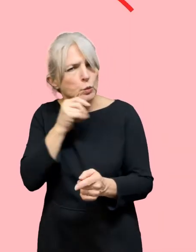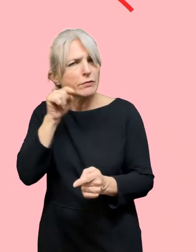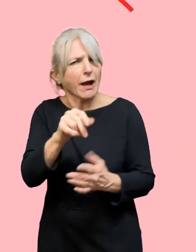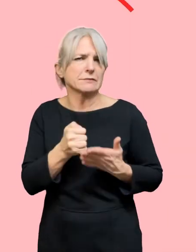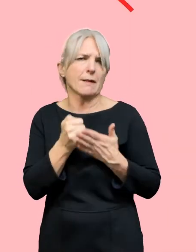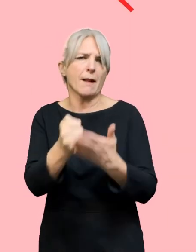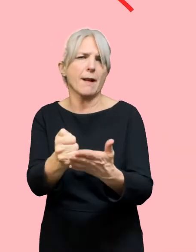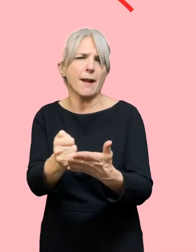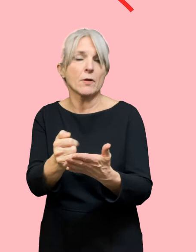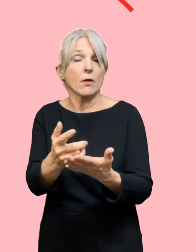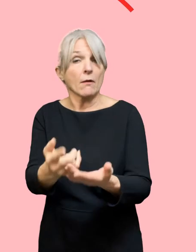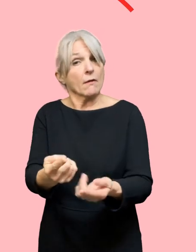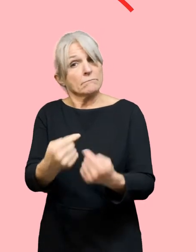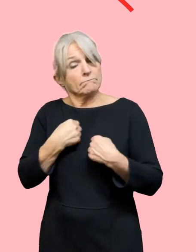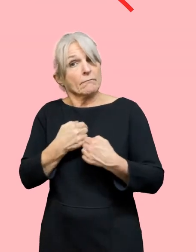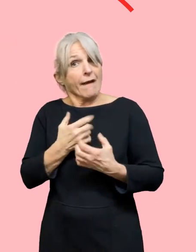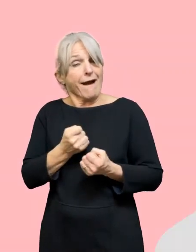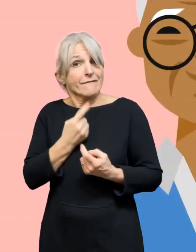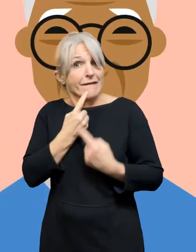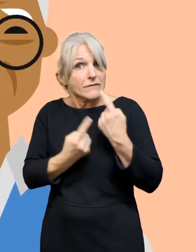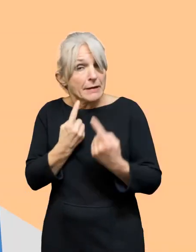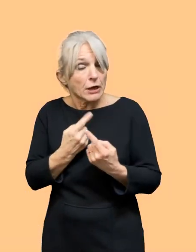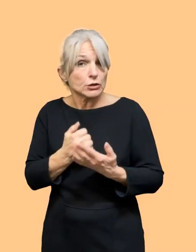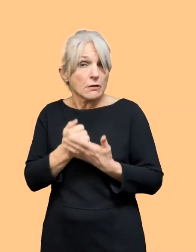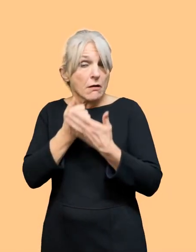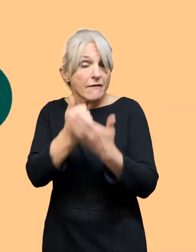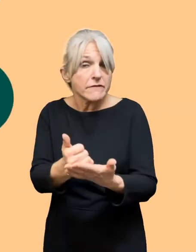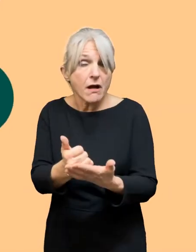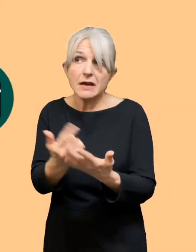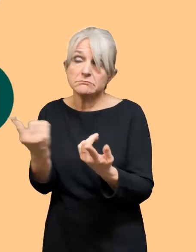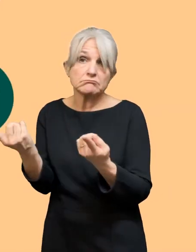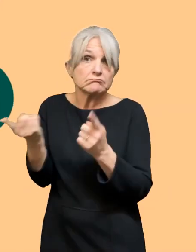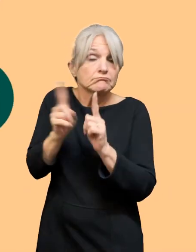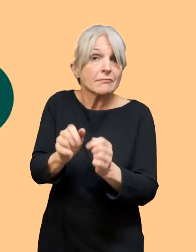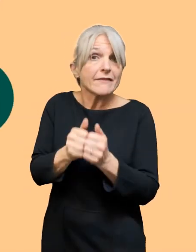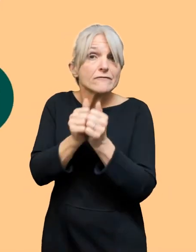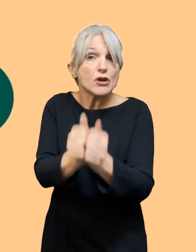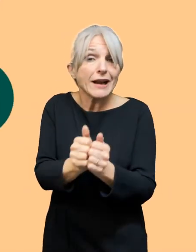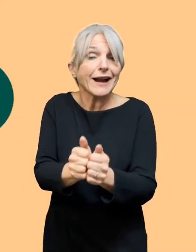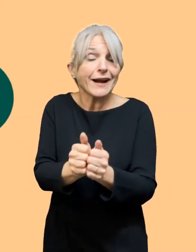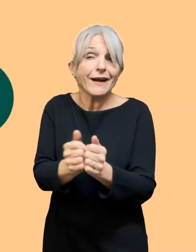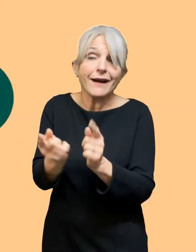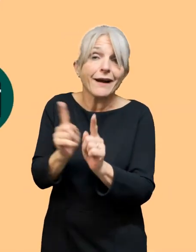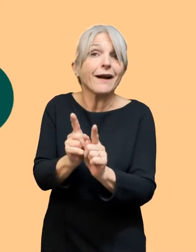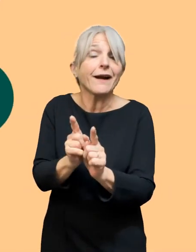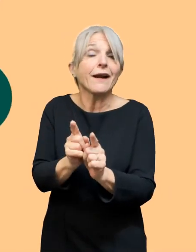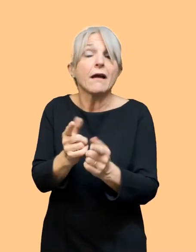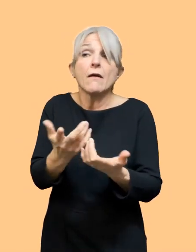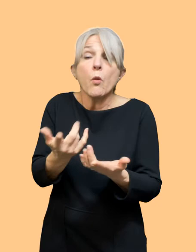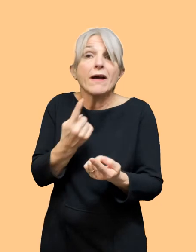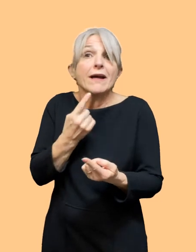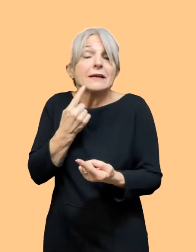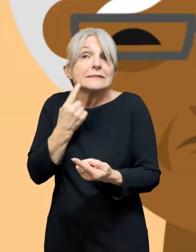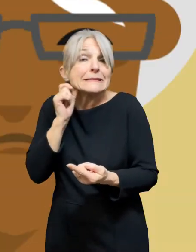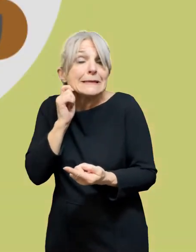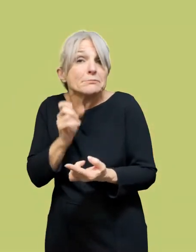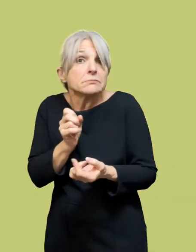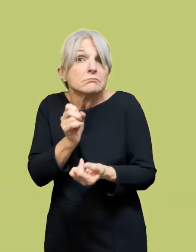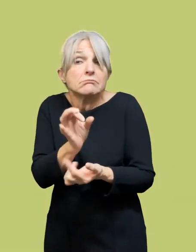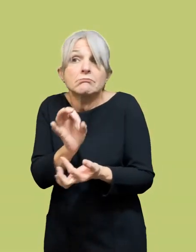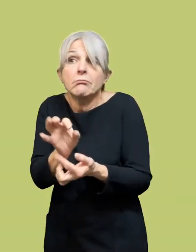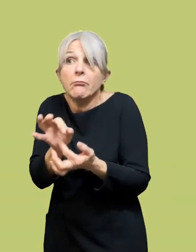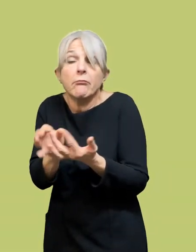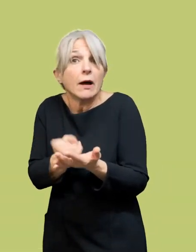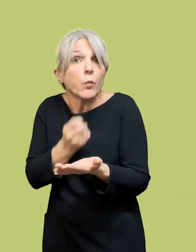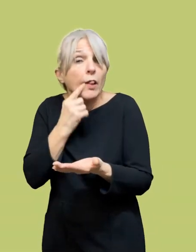and practical assistance. Get more information about social activity in your area. Don't